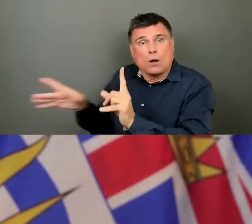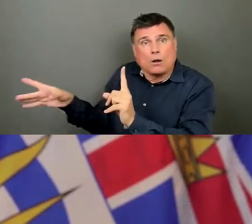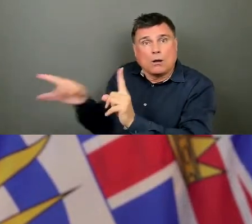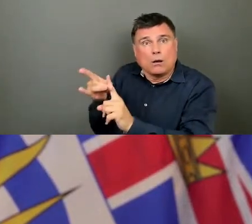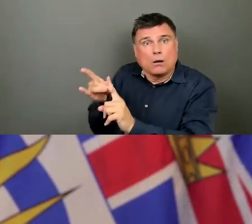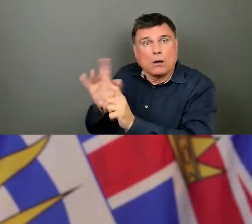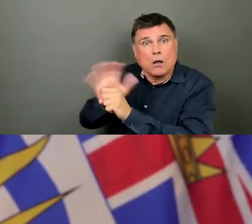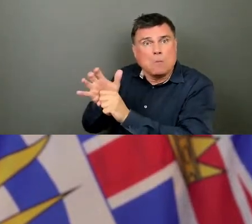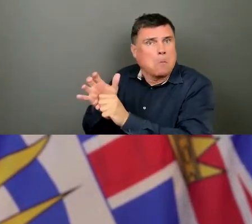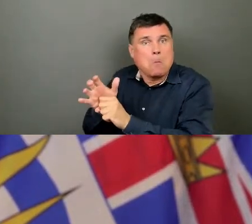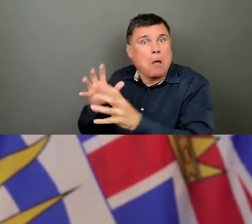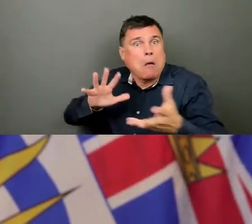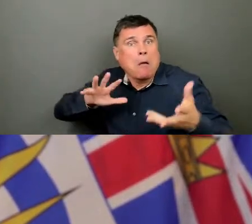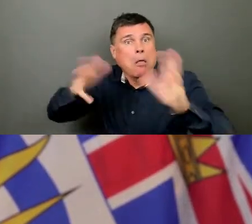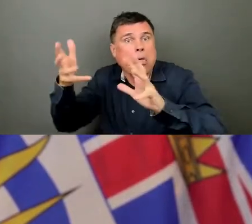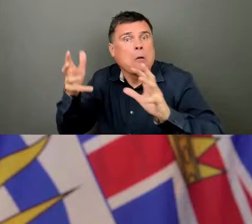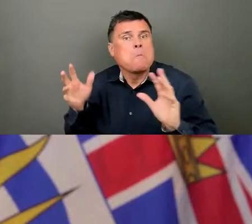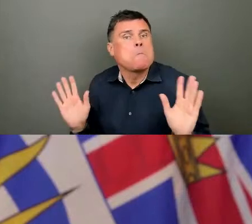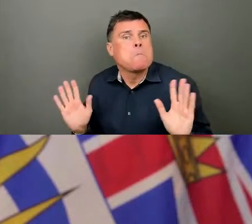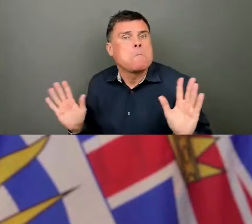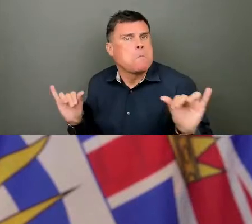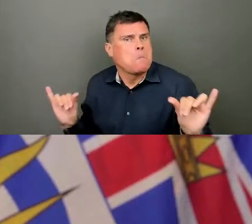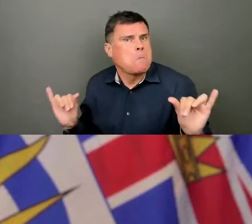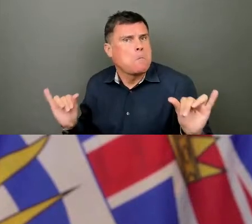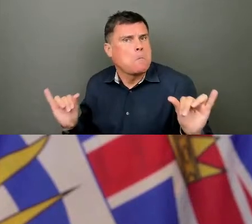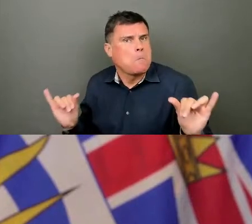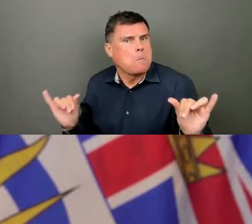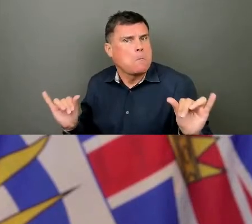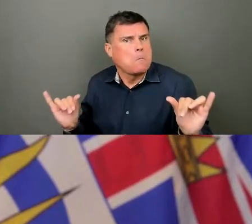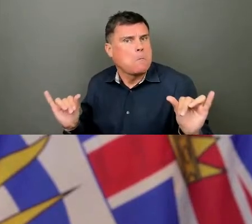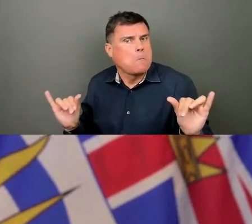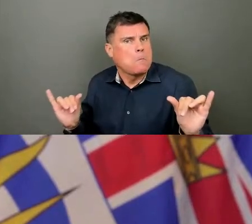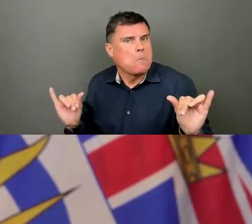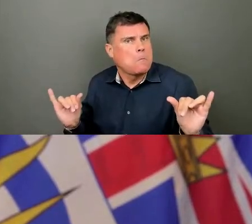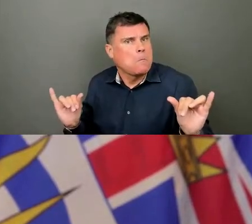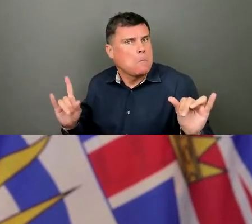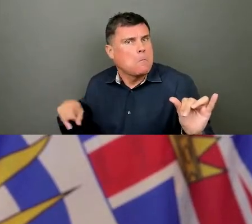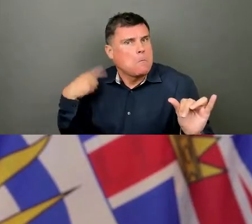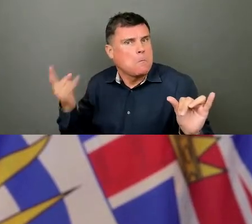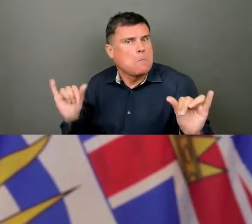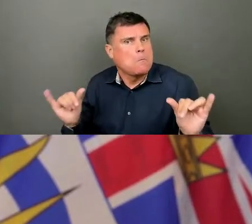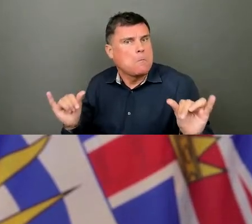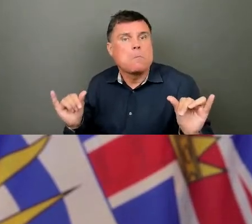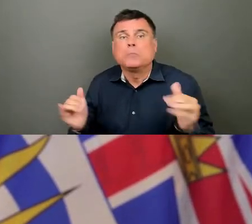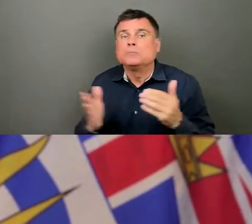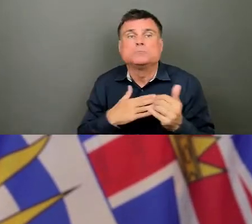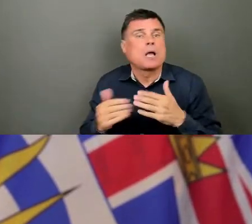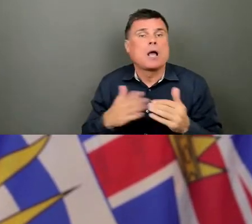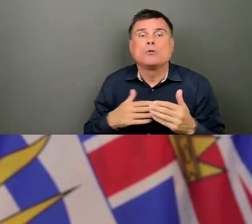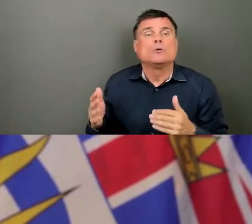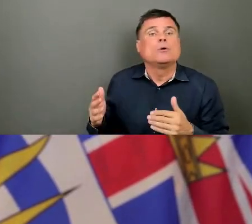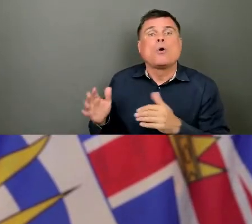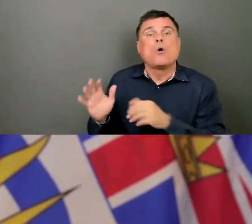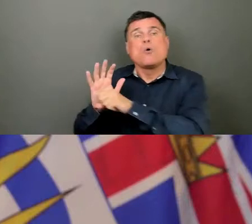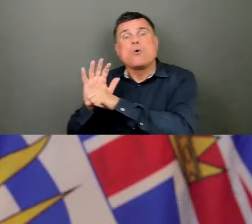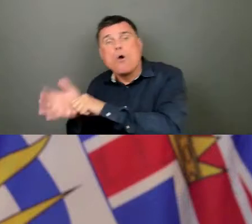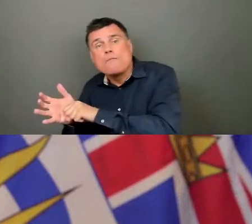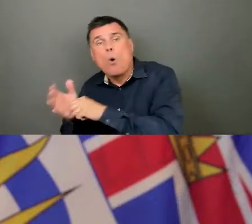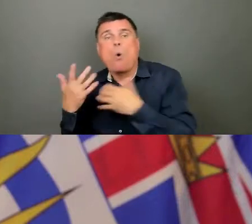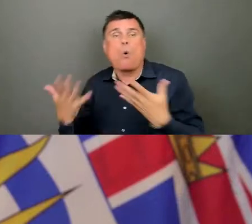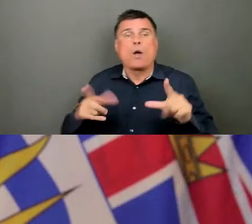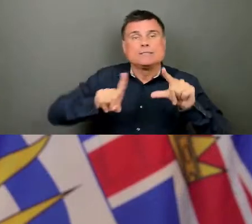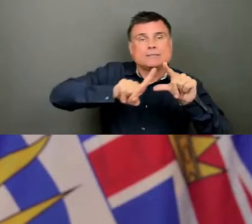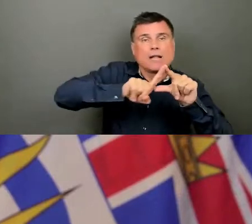So whether it's the virus we had, the strain we had last week, the strain we had last year, the way it is transmitted has